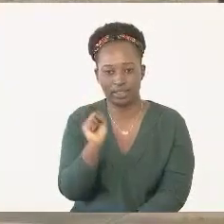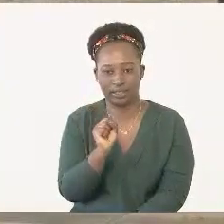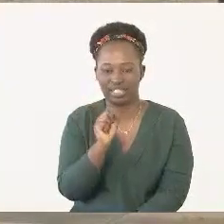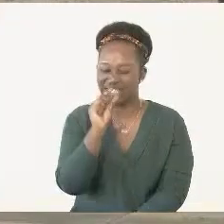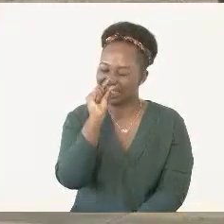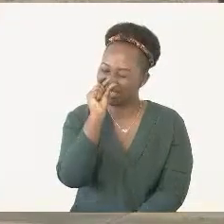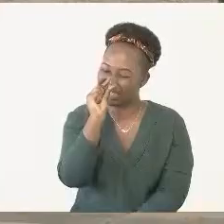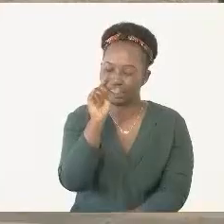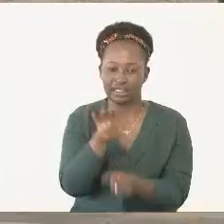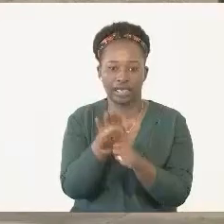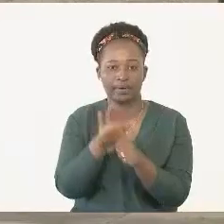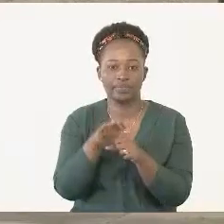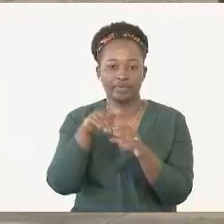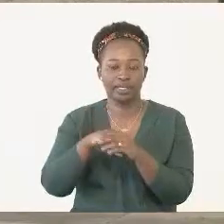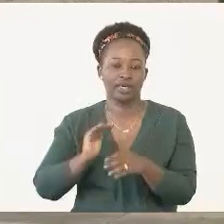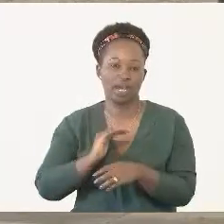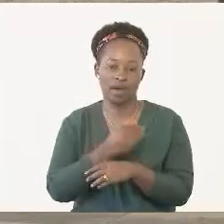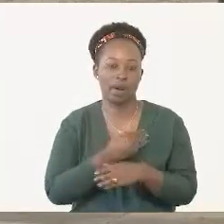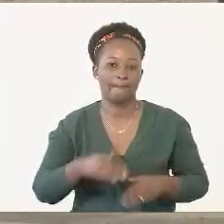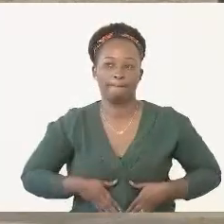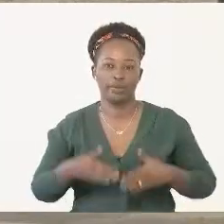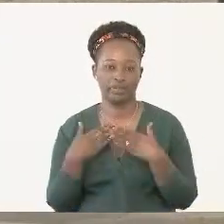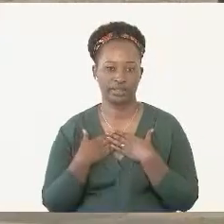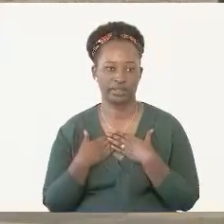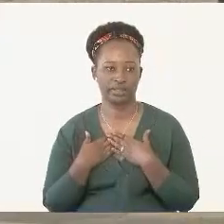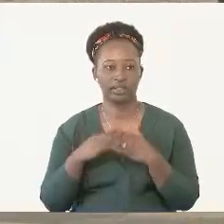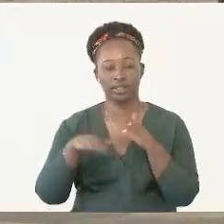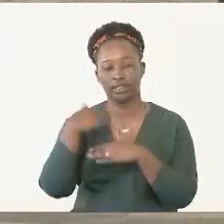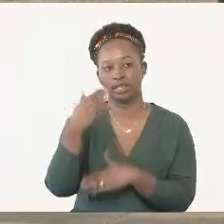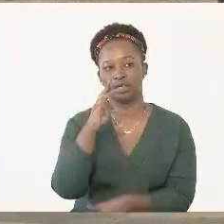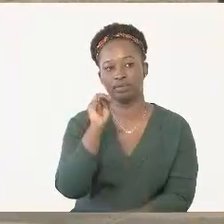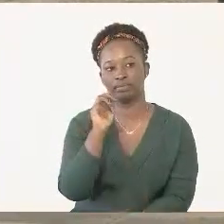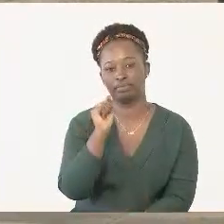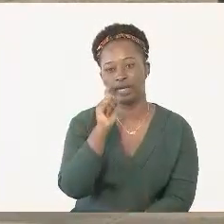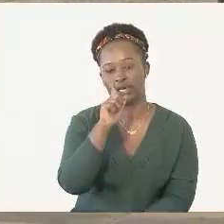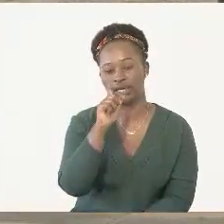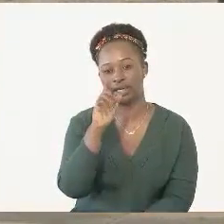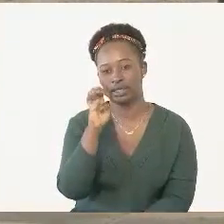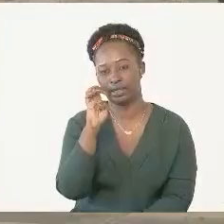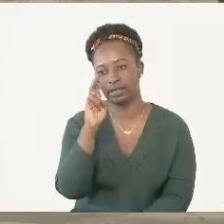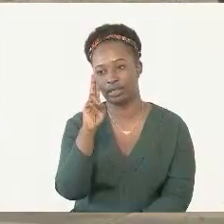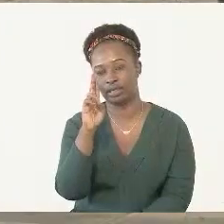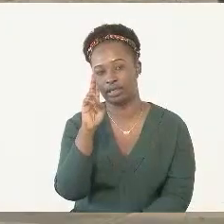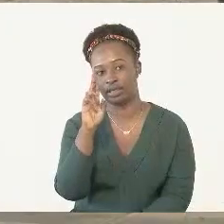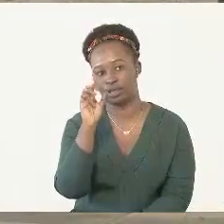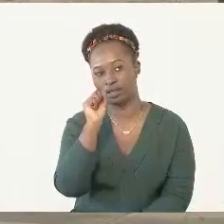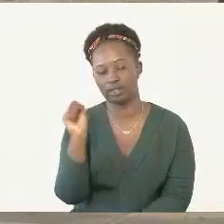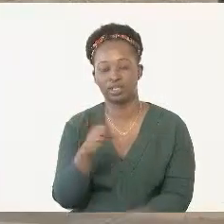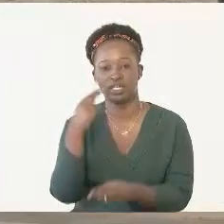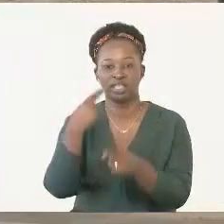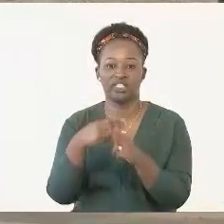smallest bone in our body. Then malleus has another name. We can call it